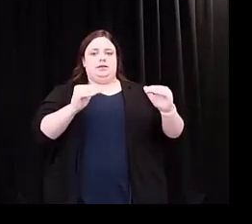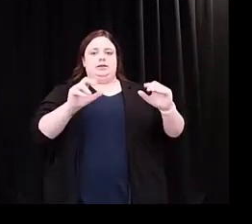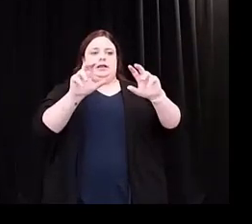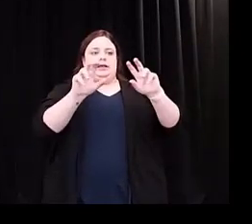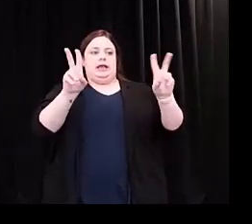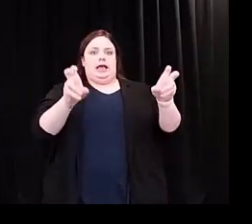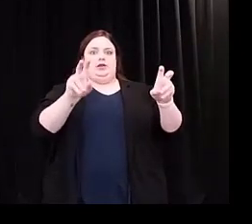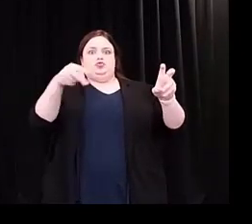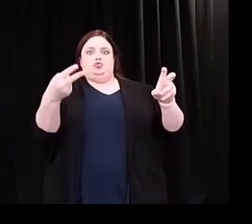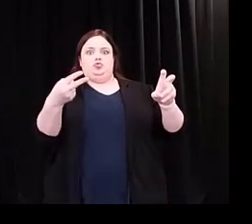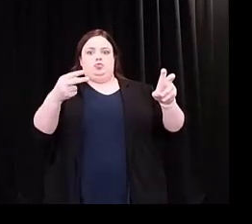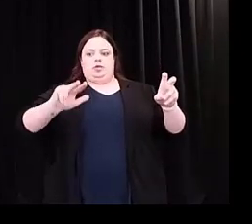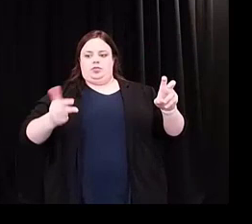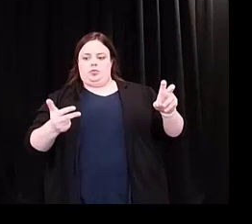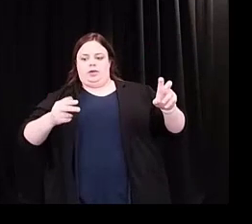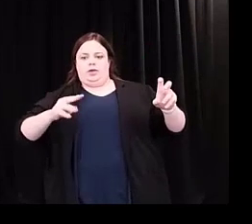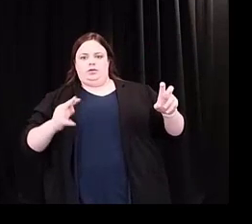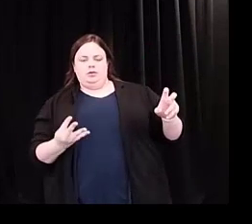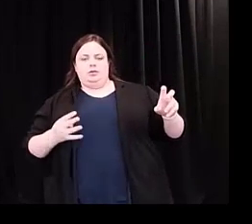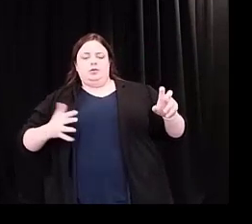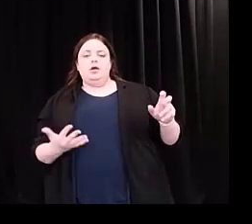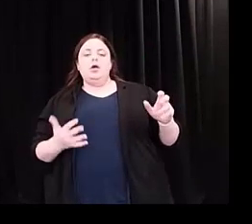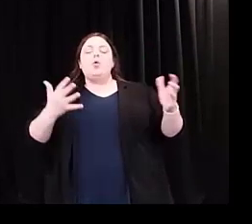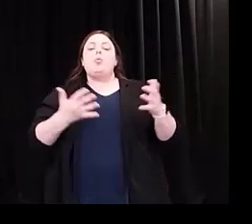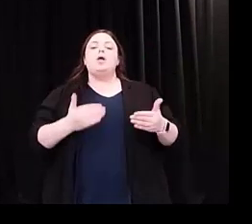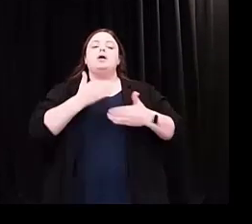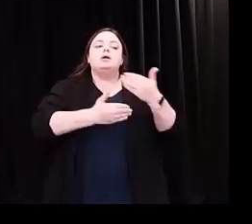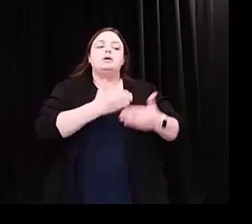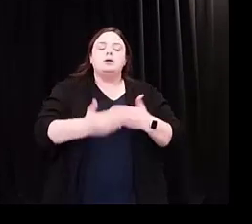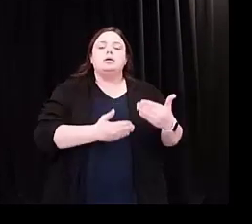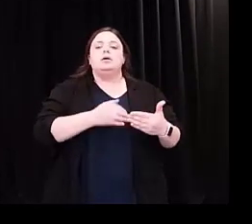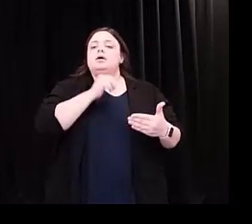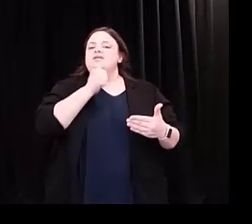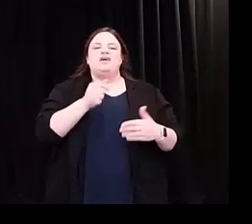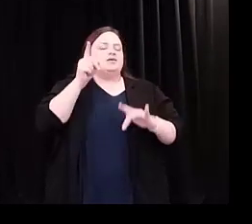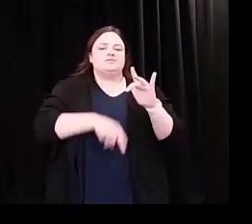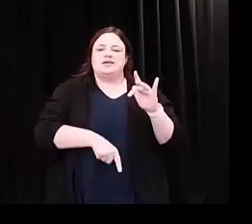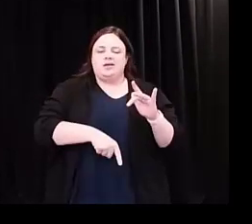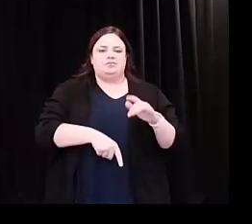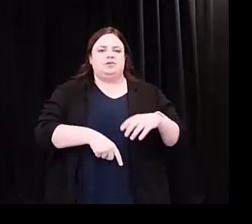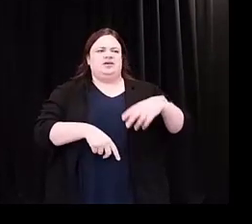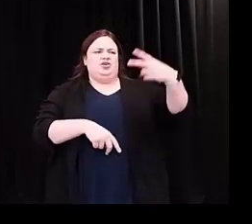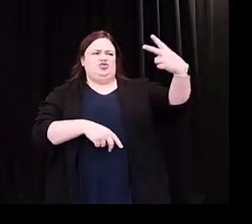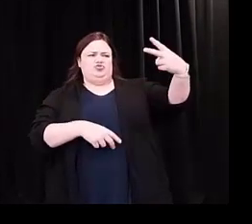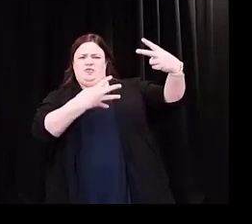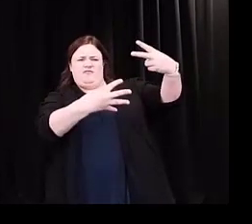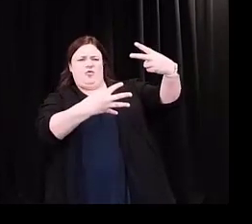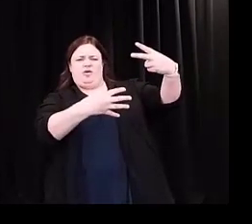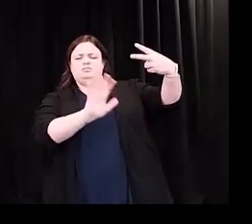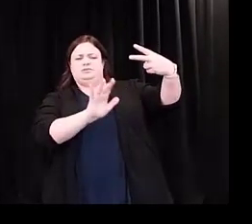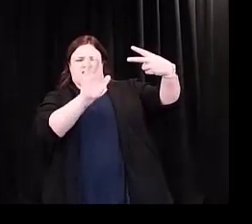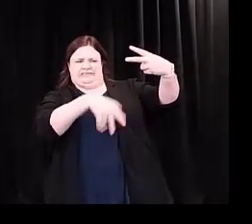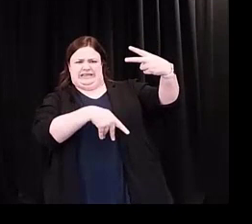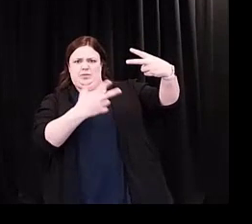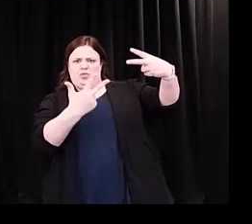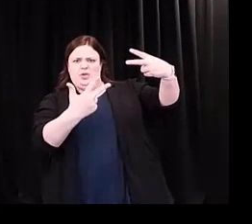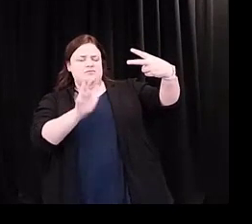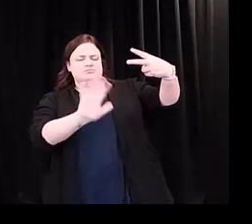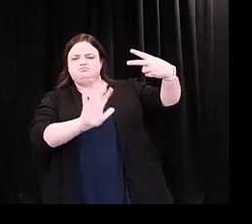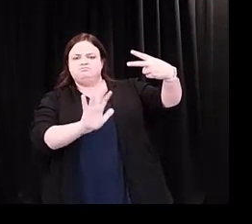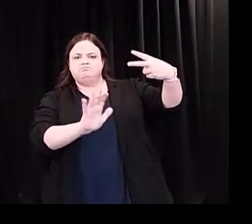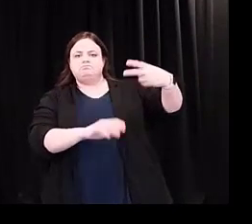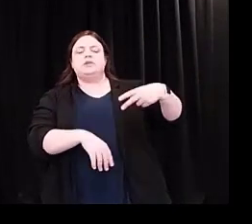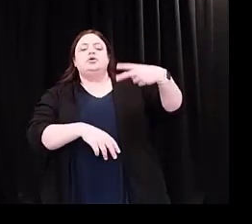heading 3. And we want to do this in a consecutive order and not skip. We don't want to go from heading 2 to 4. We want to, and